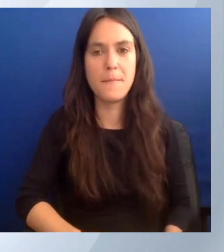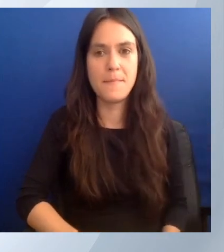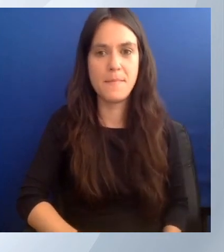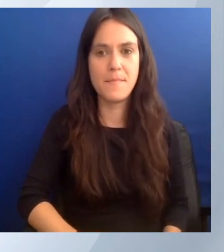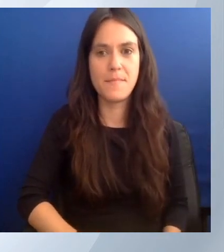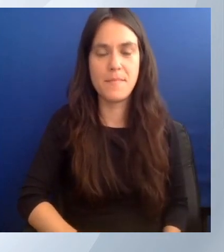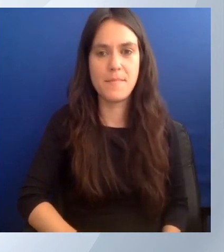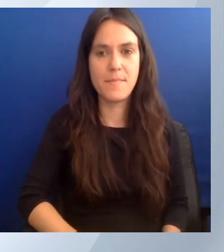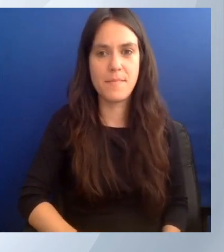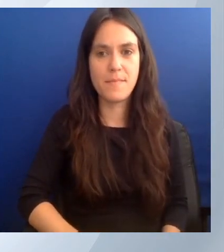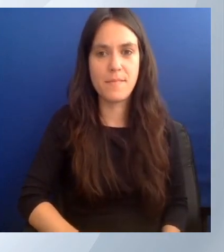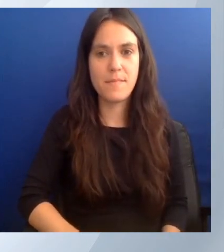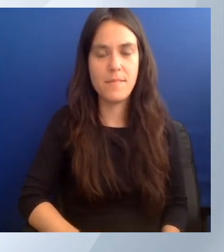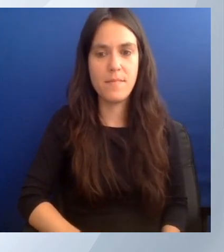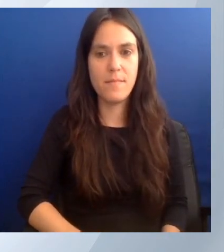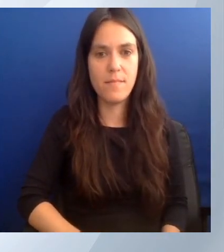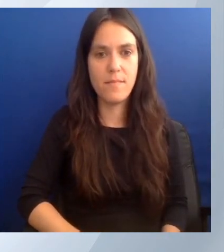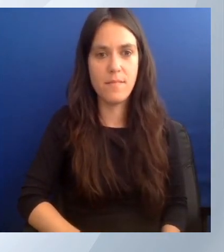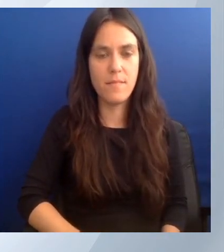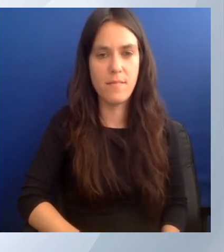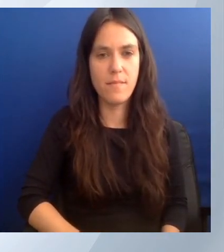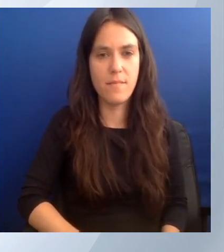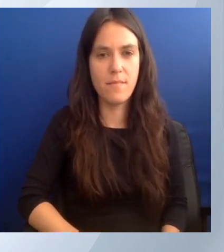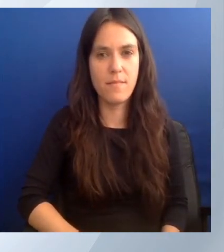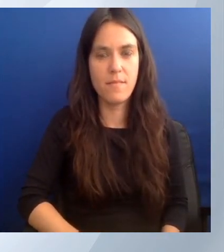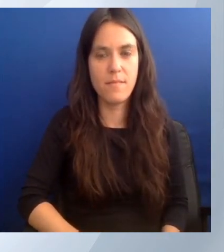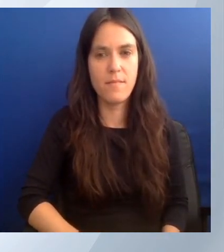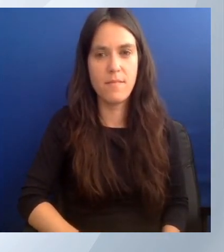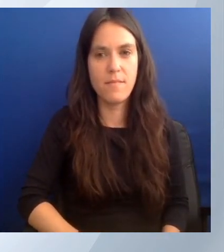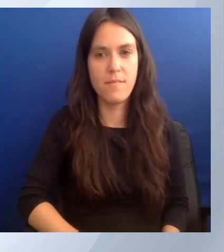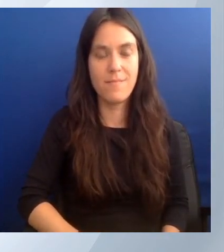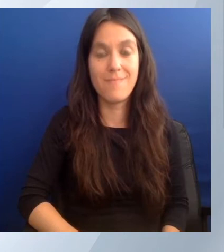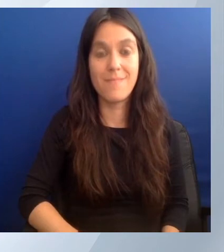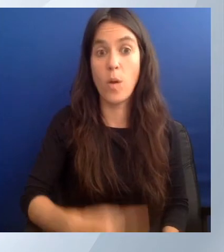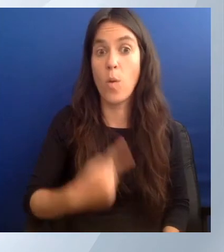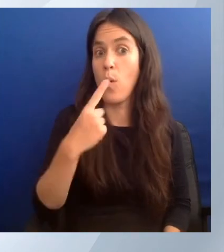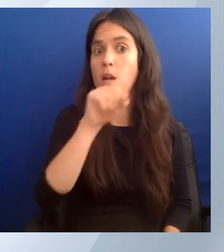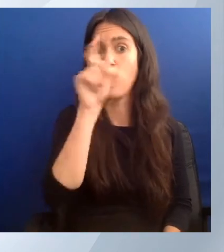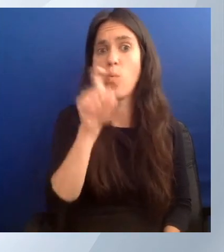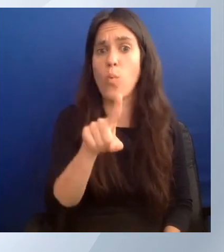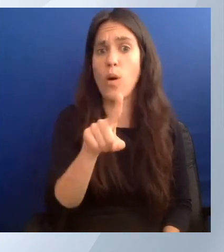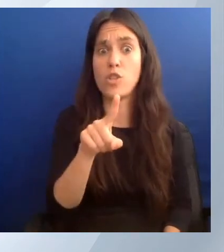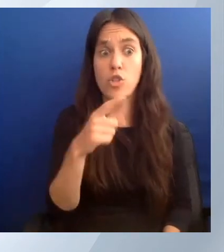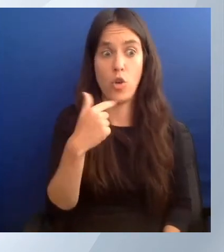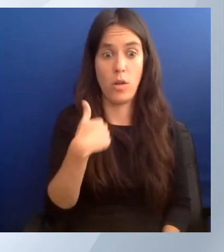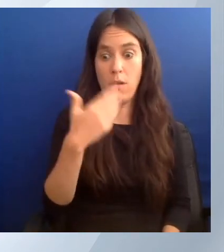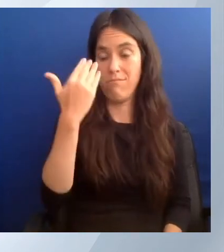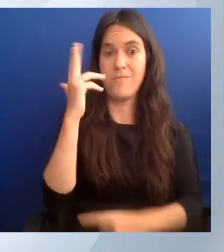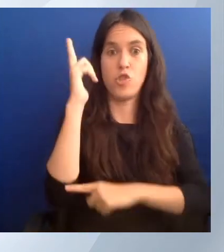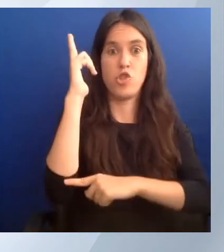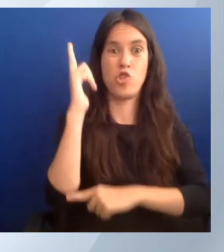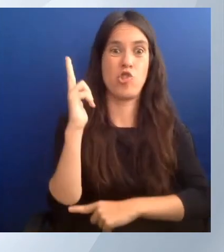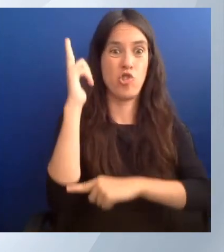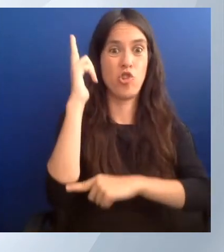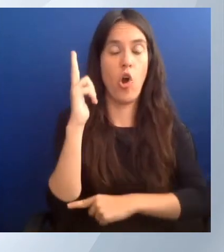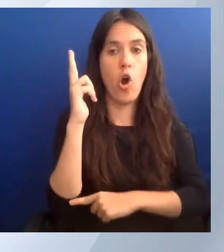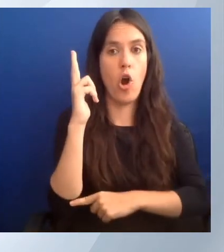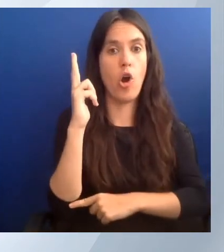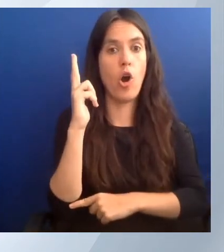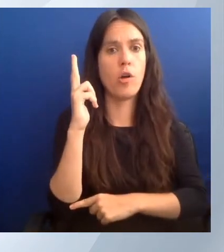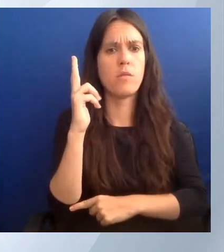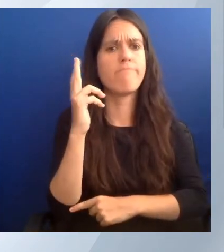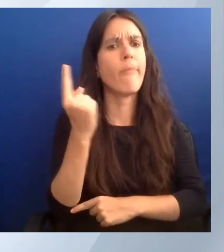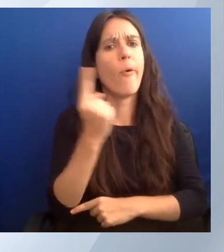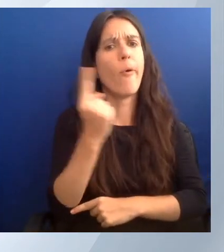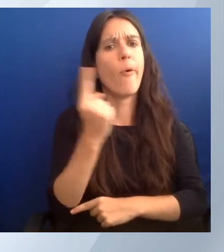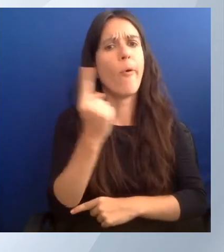Here we go. So one of the questions that we had when we started our Hack Week was, what